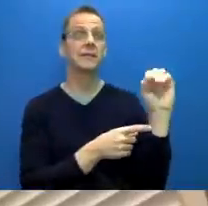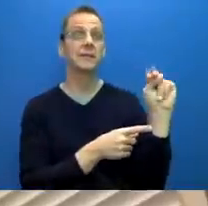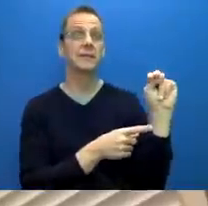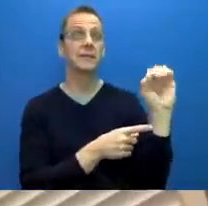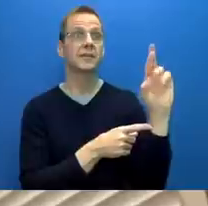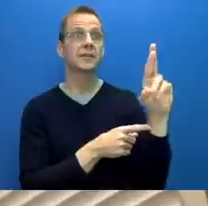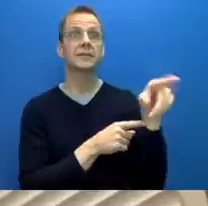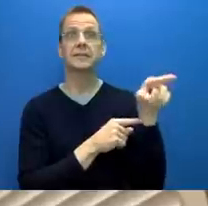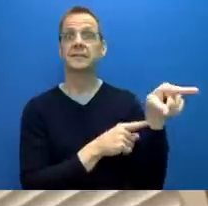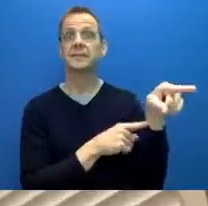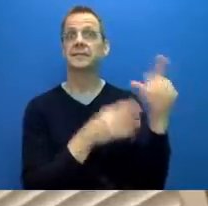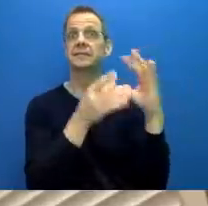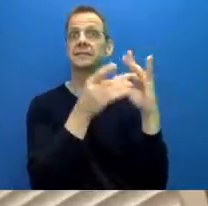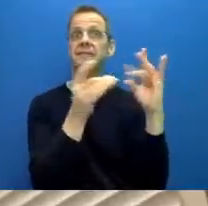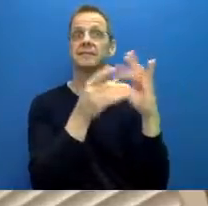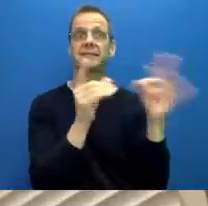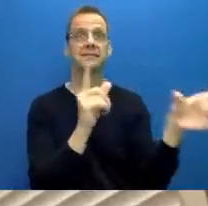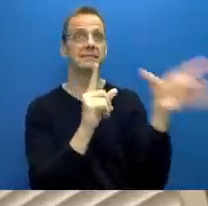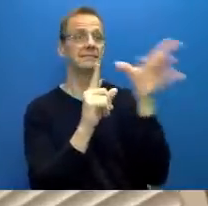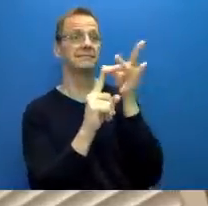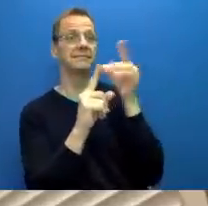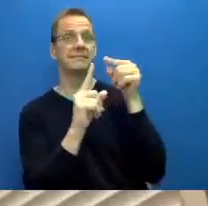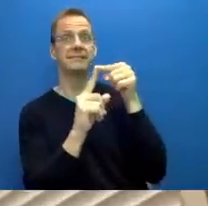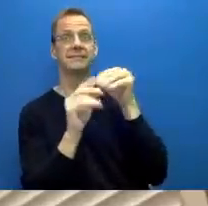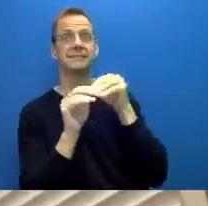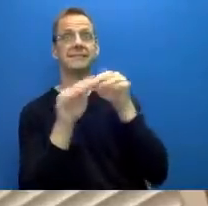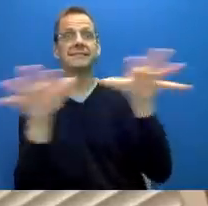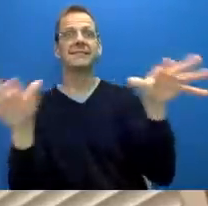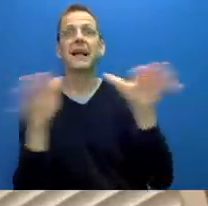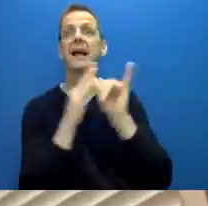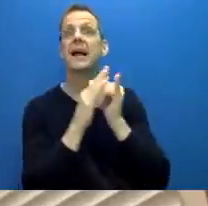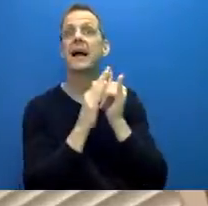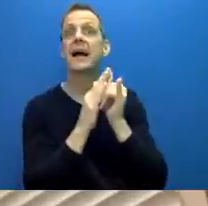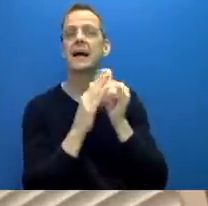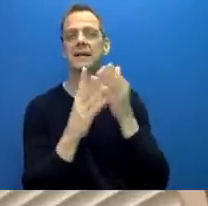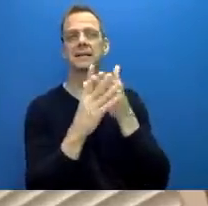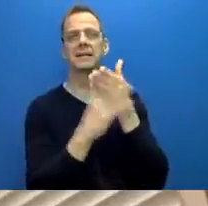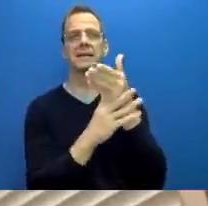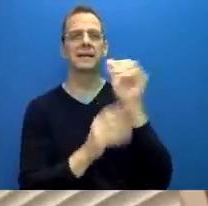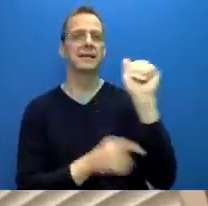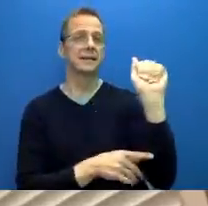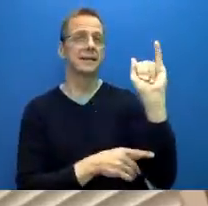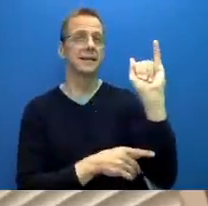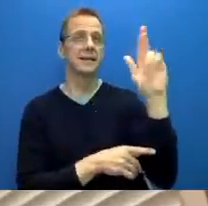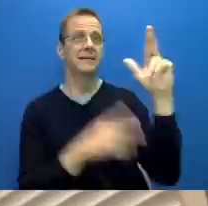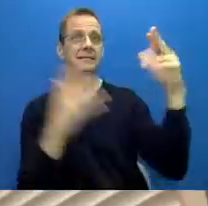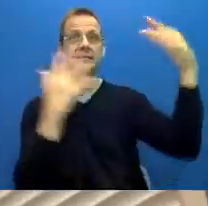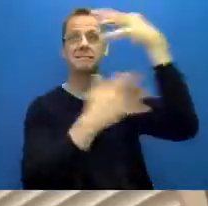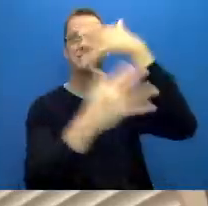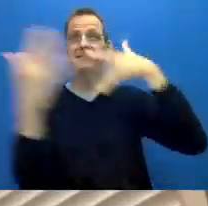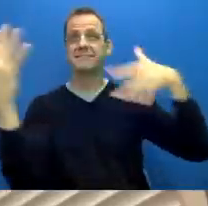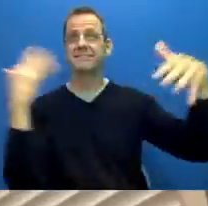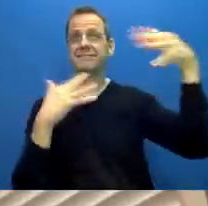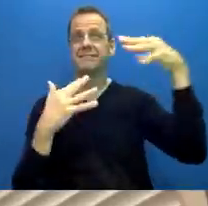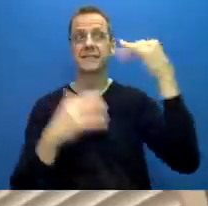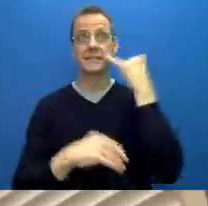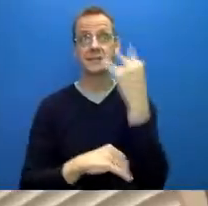COVID is spread through airborne transmission. And in other words, it doesn't abide by